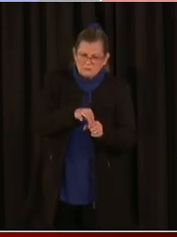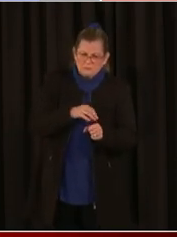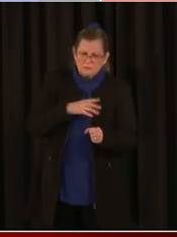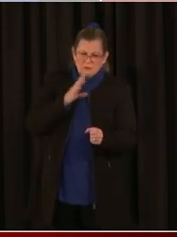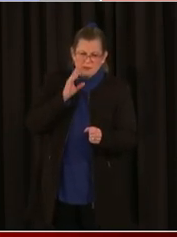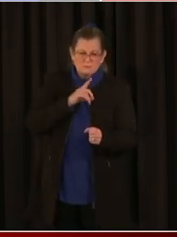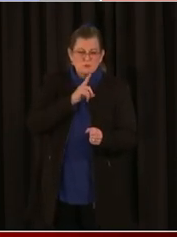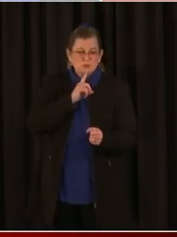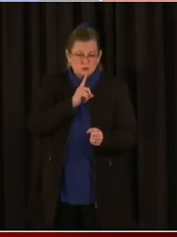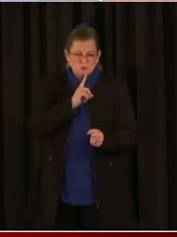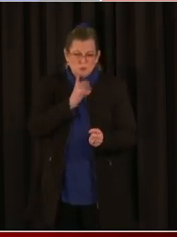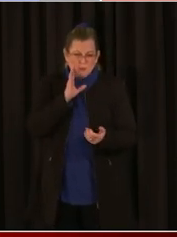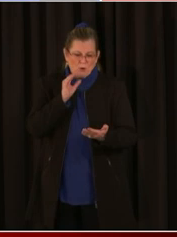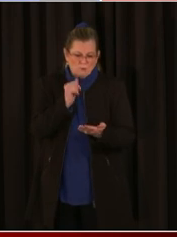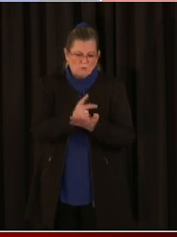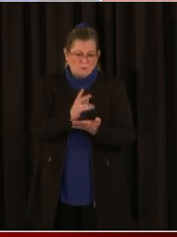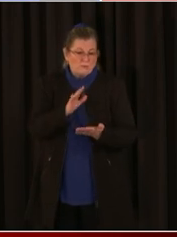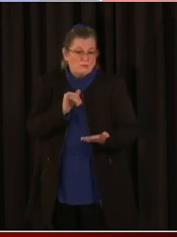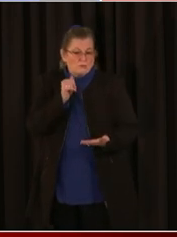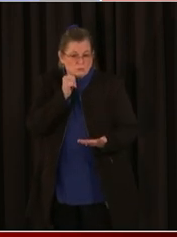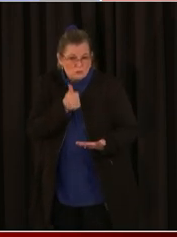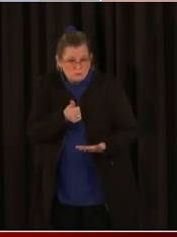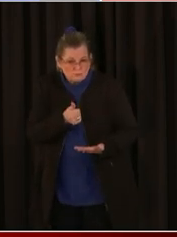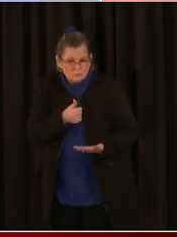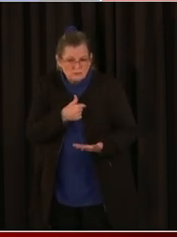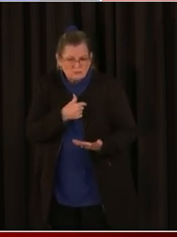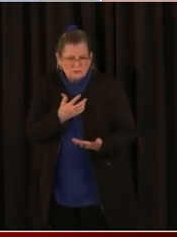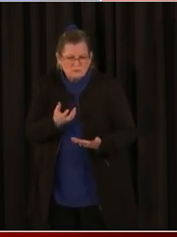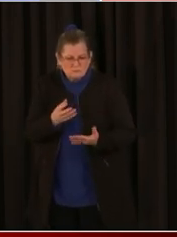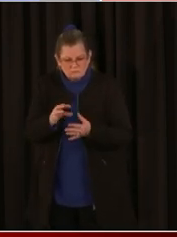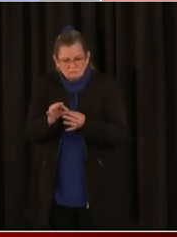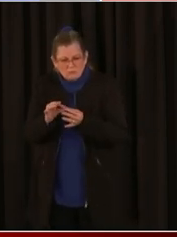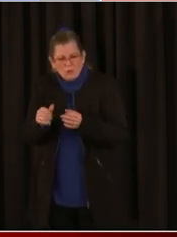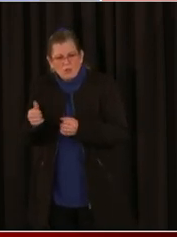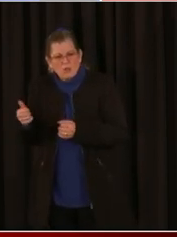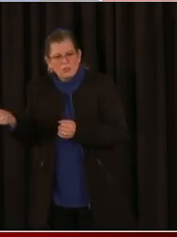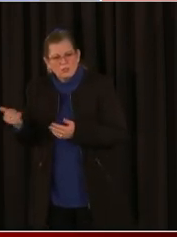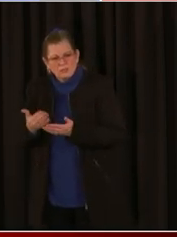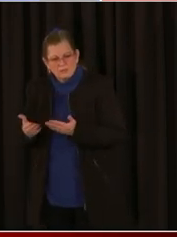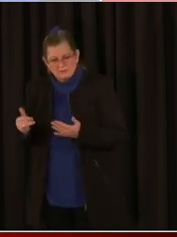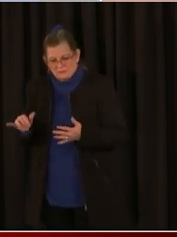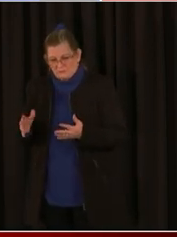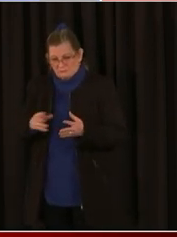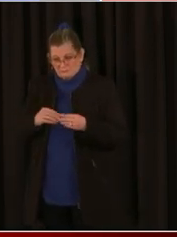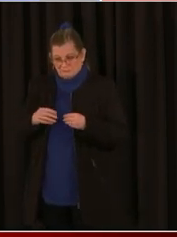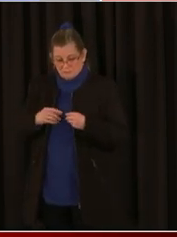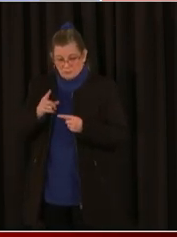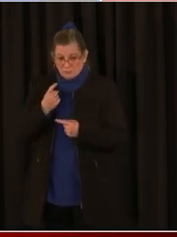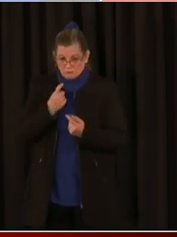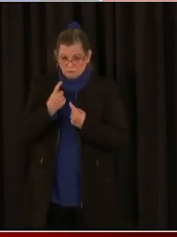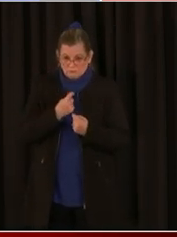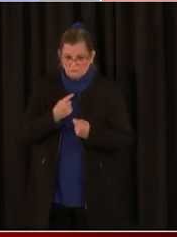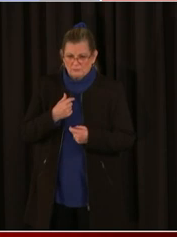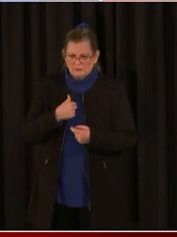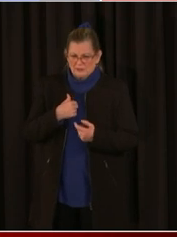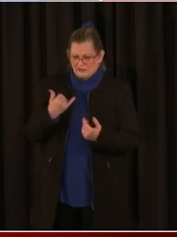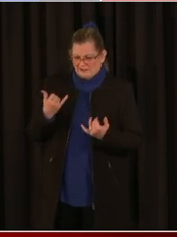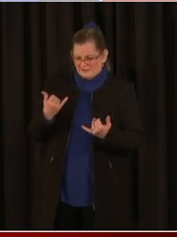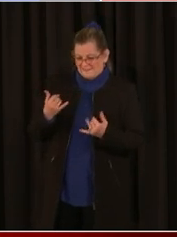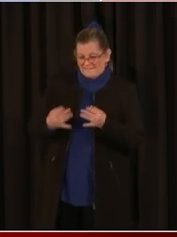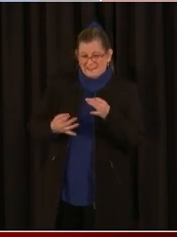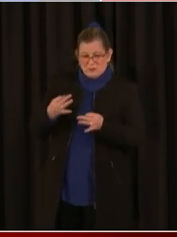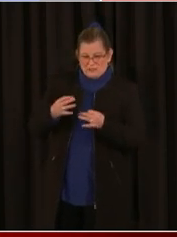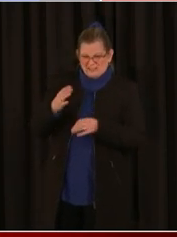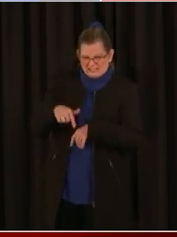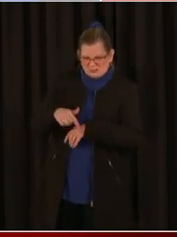be approved again tomorrow unanimously. I want to mention a few other things, and then I'll take questions. We have a hearing this Wednesday on